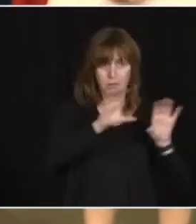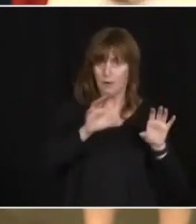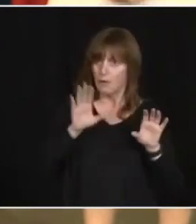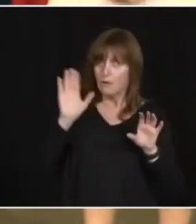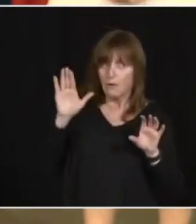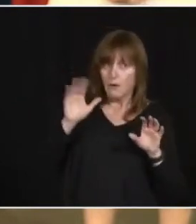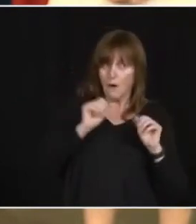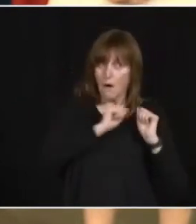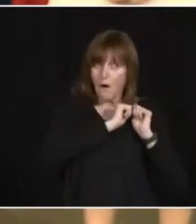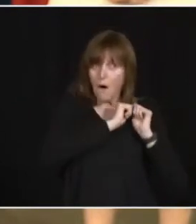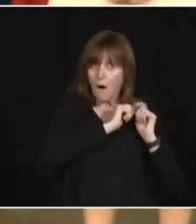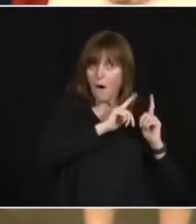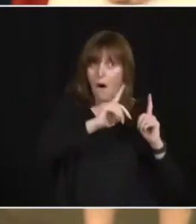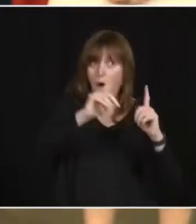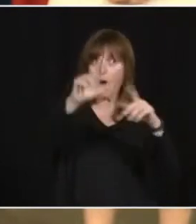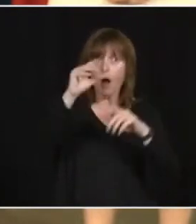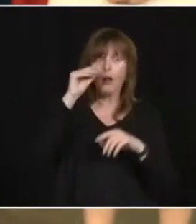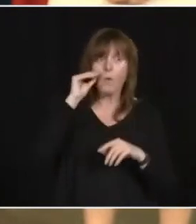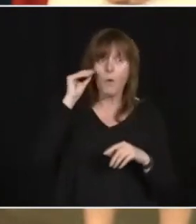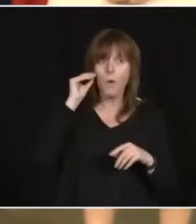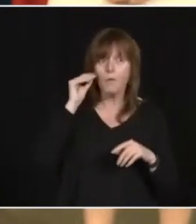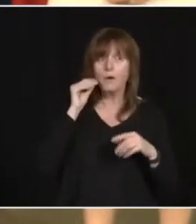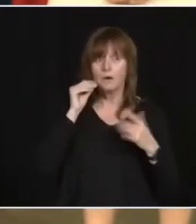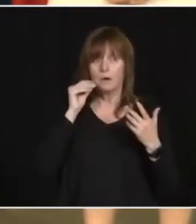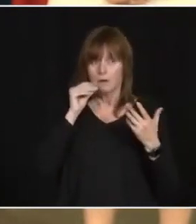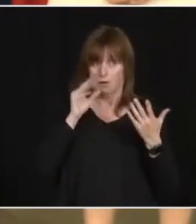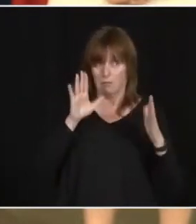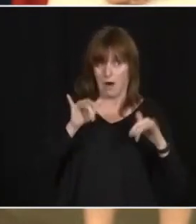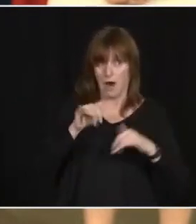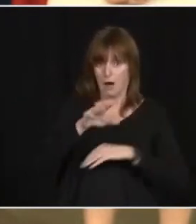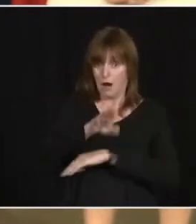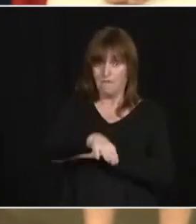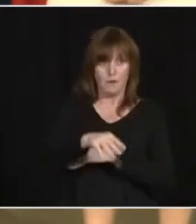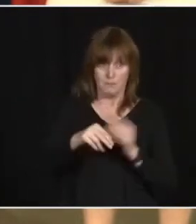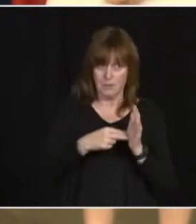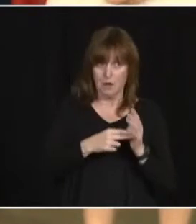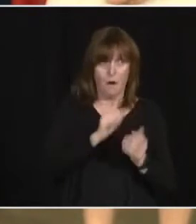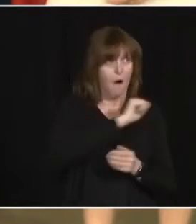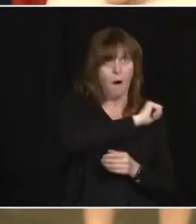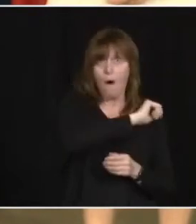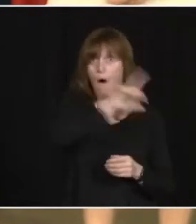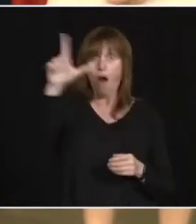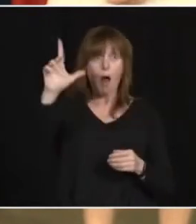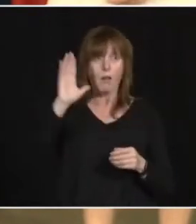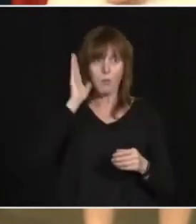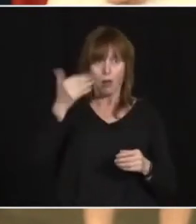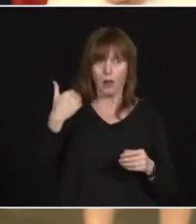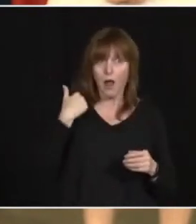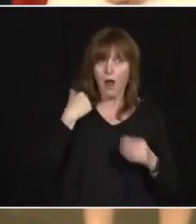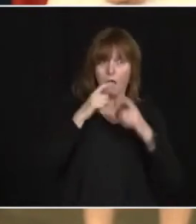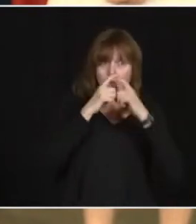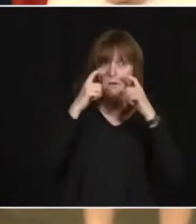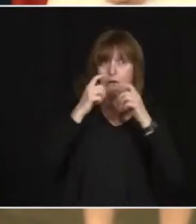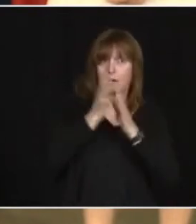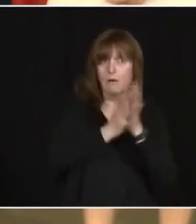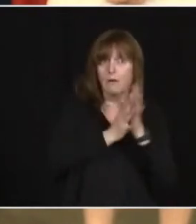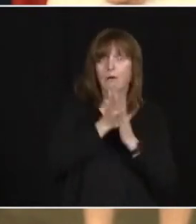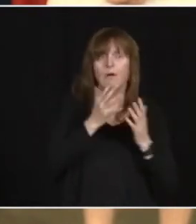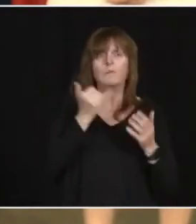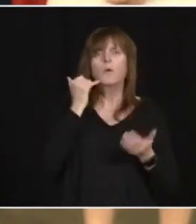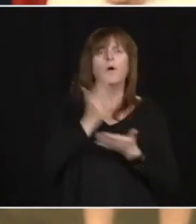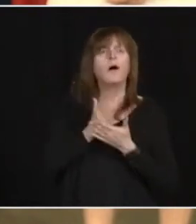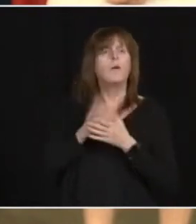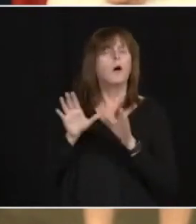or by the end of the day today, will they have the PPEs that they need? And what about a group home like Participation House that needs PPEs? Thank